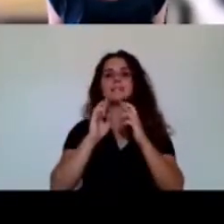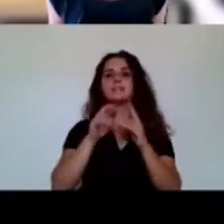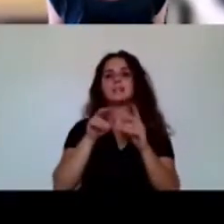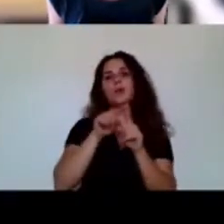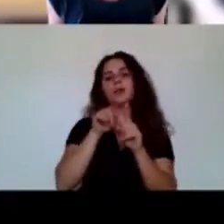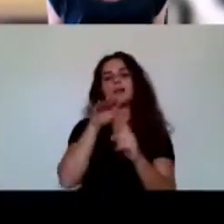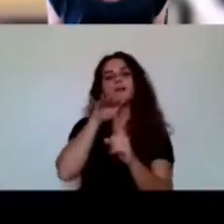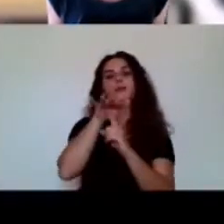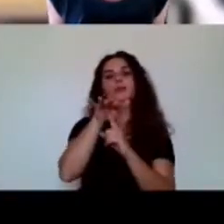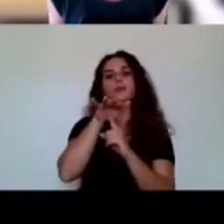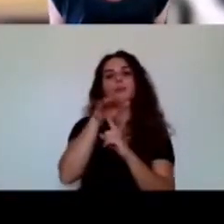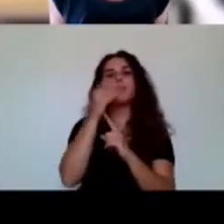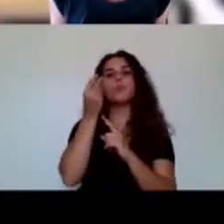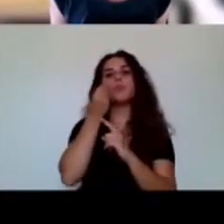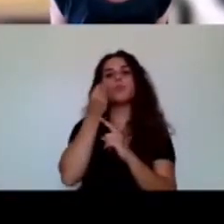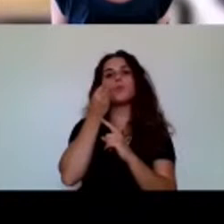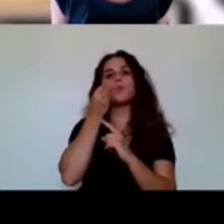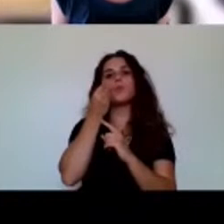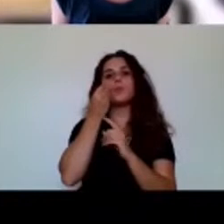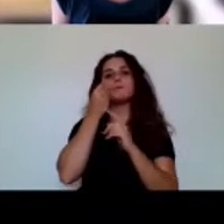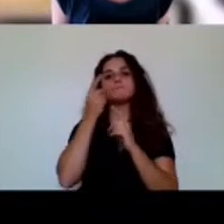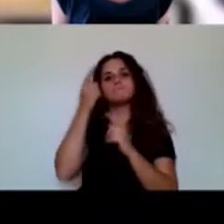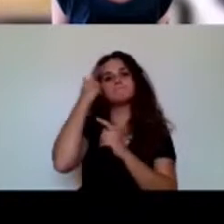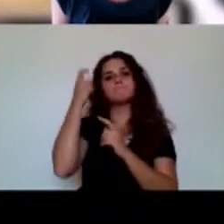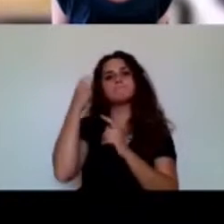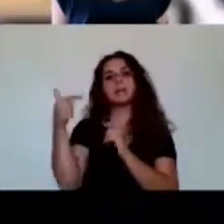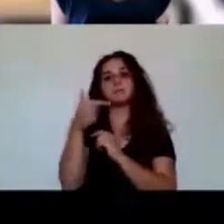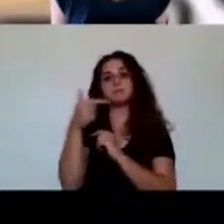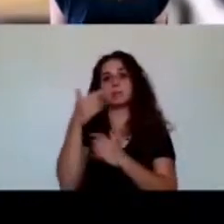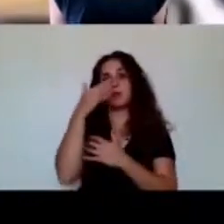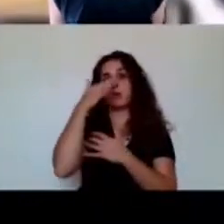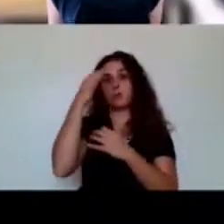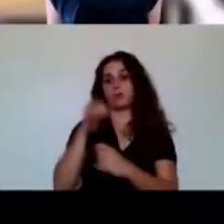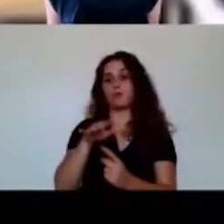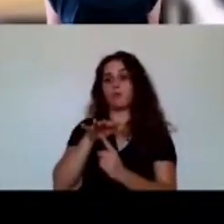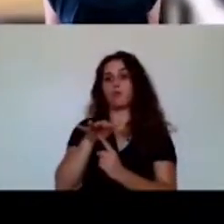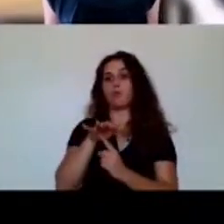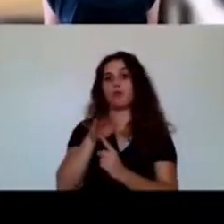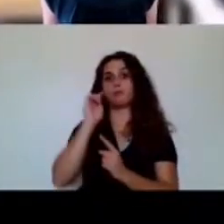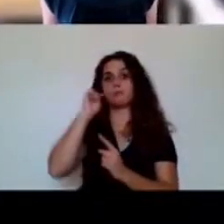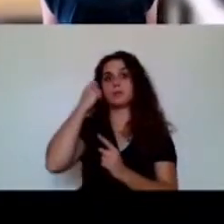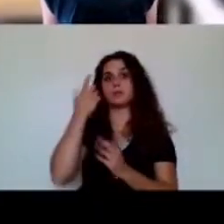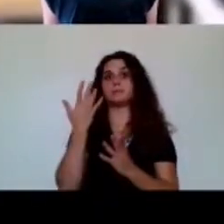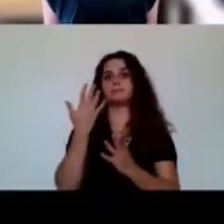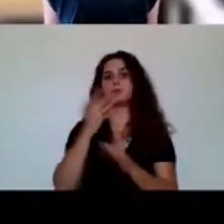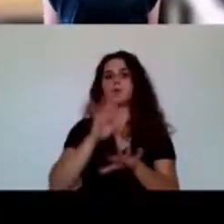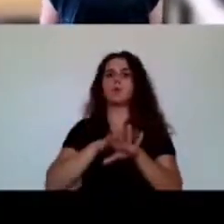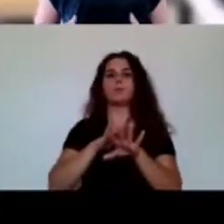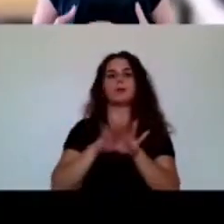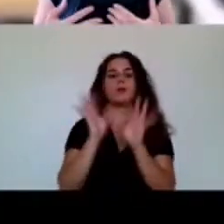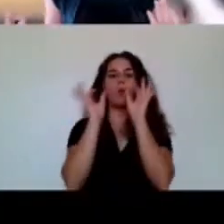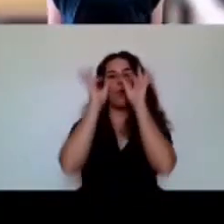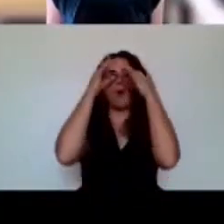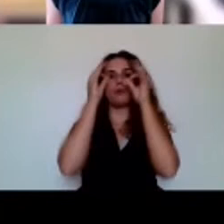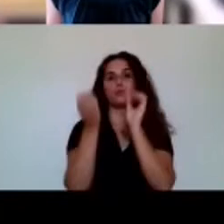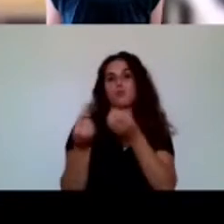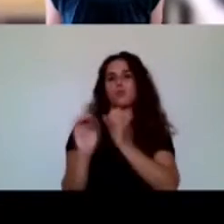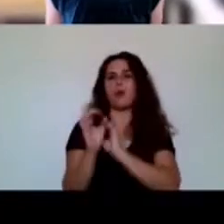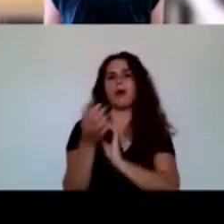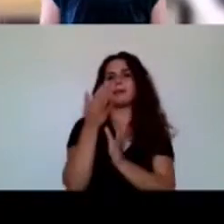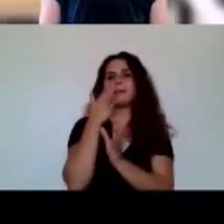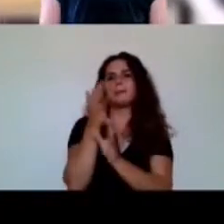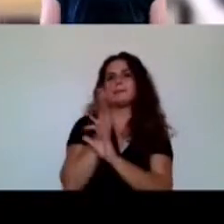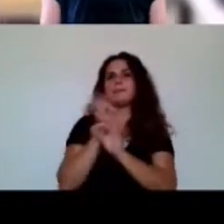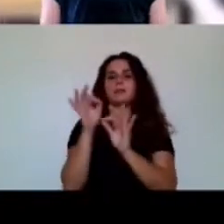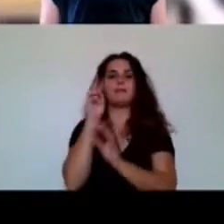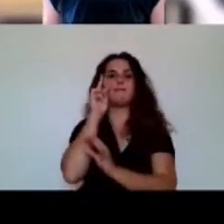reflect how our cognitive biases are affecting our behavior. So we may think because we're not wearing the goggles that we have a perfectly good